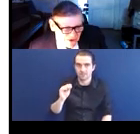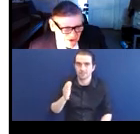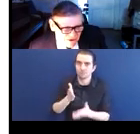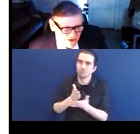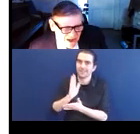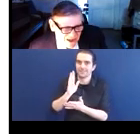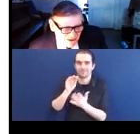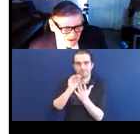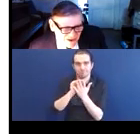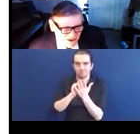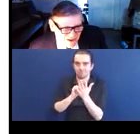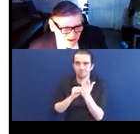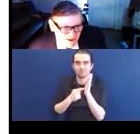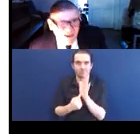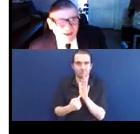perhaps you could read it out,